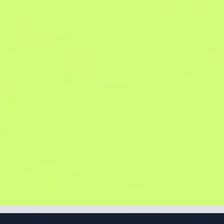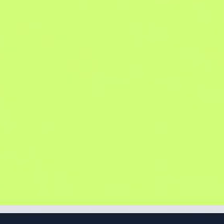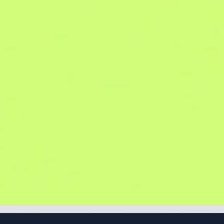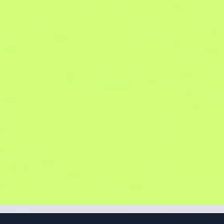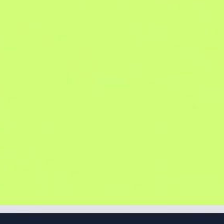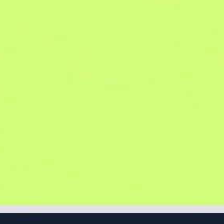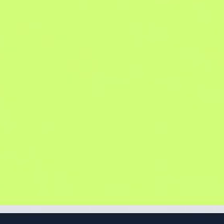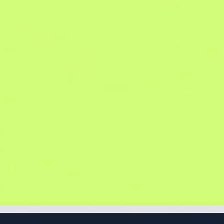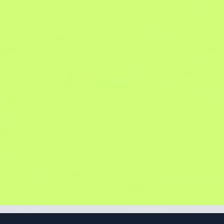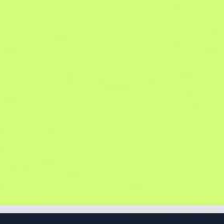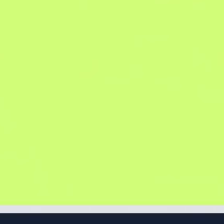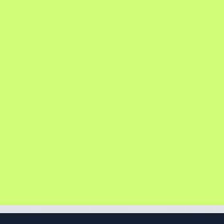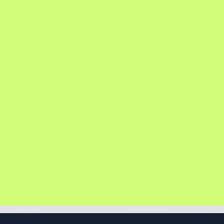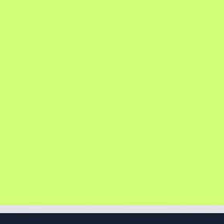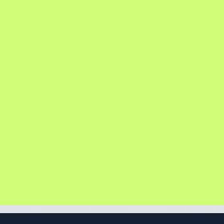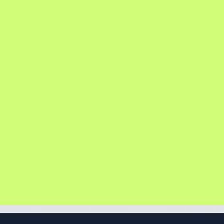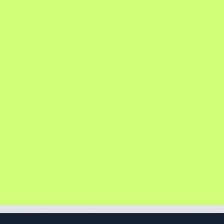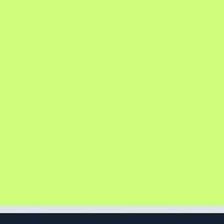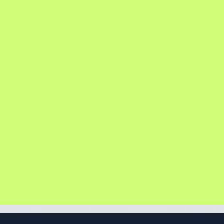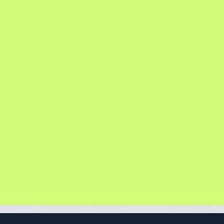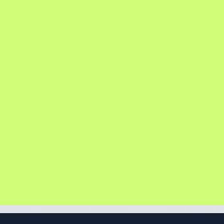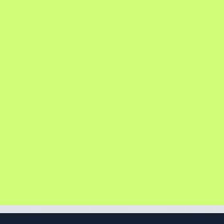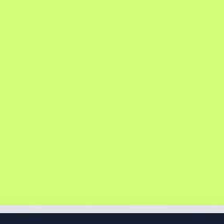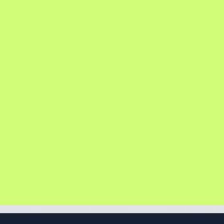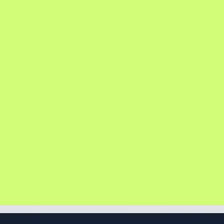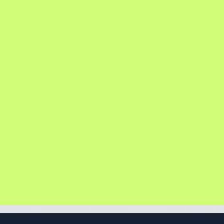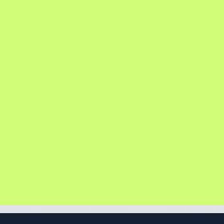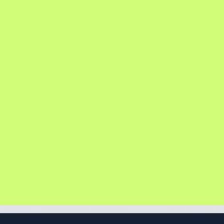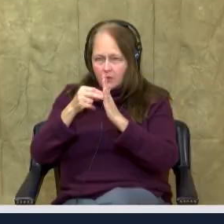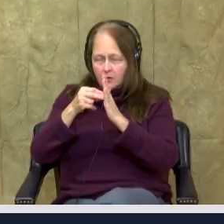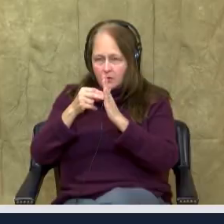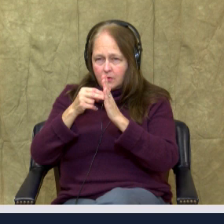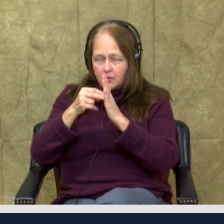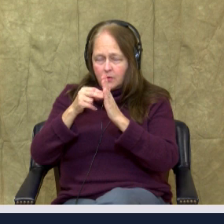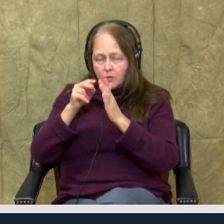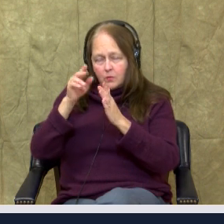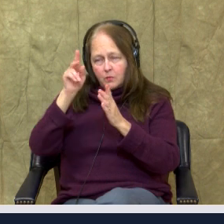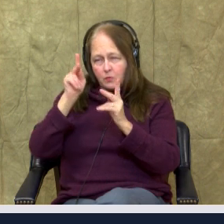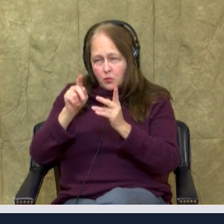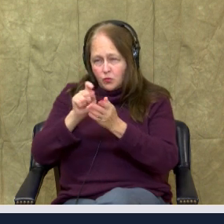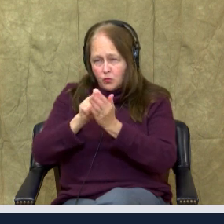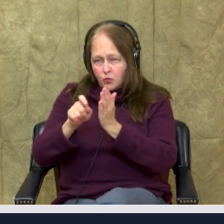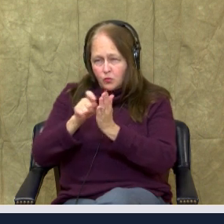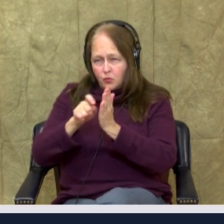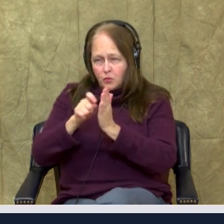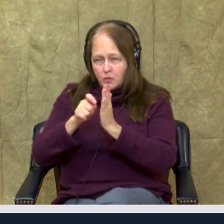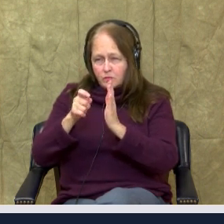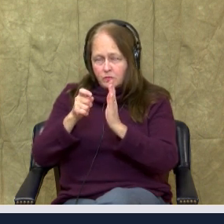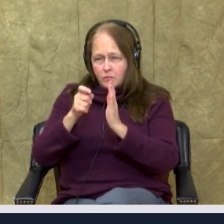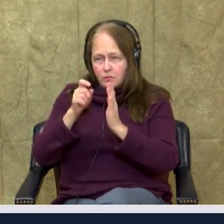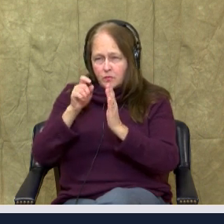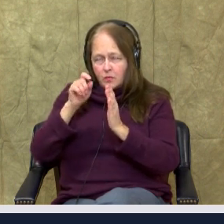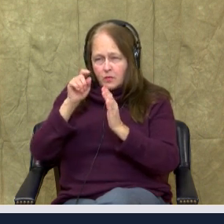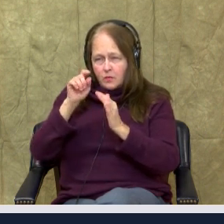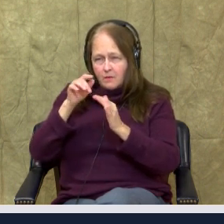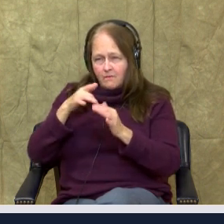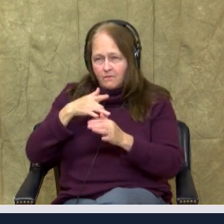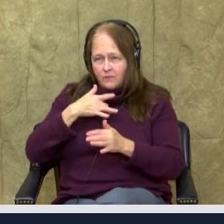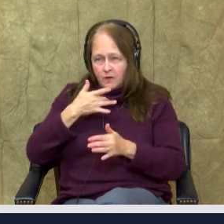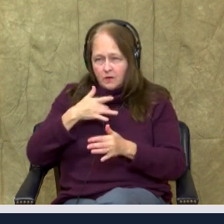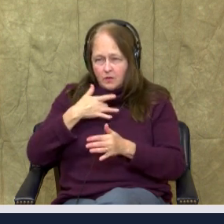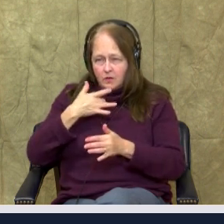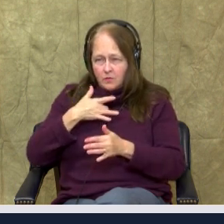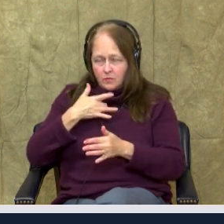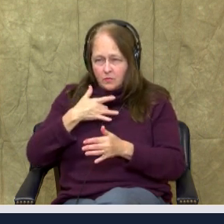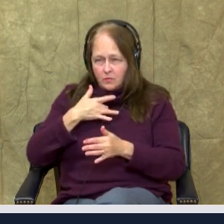the review is connotative means that the author has chosen a word based off of its feeling. So